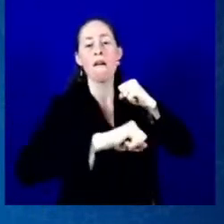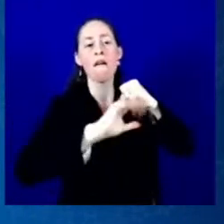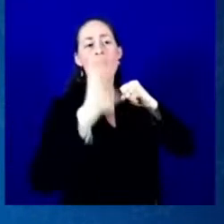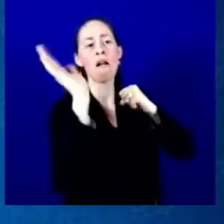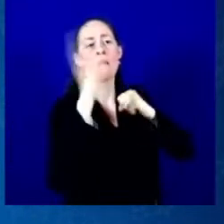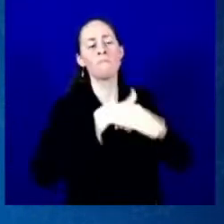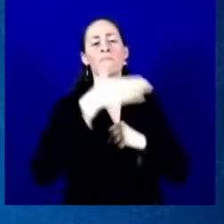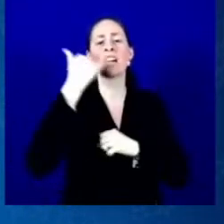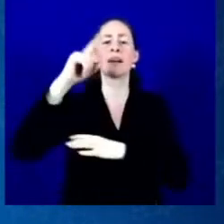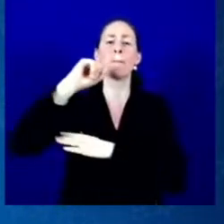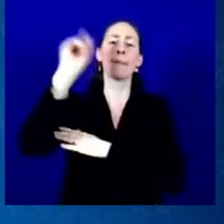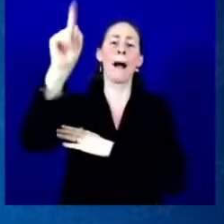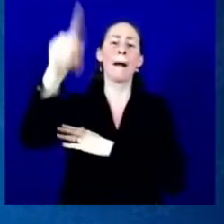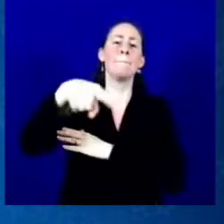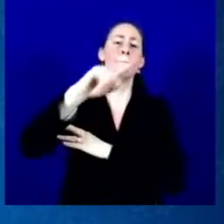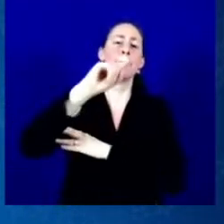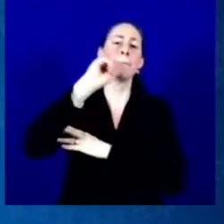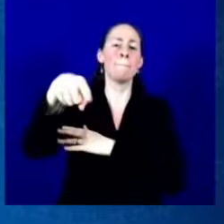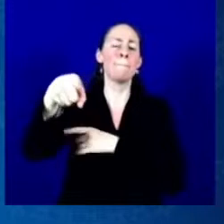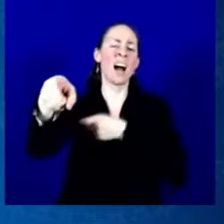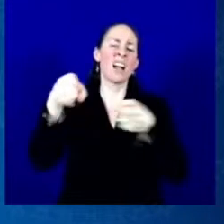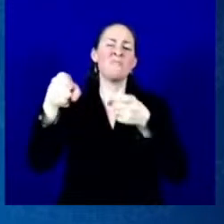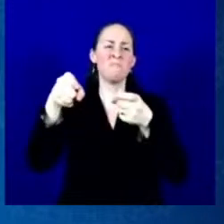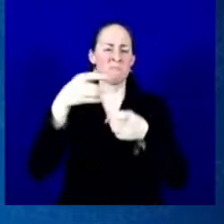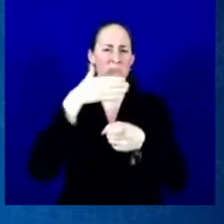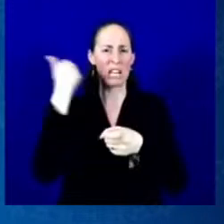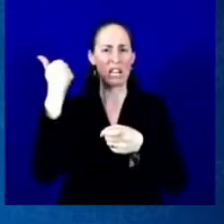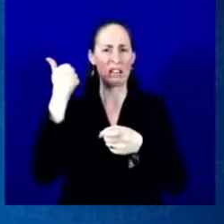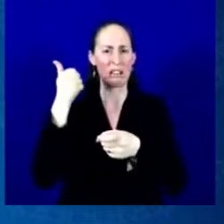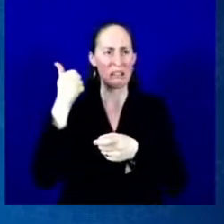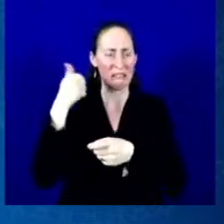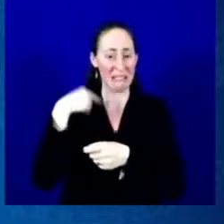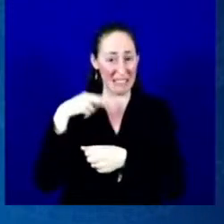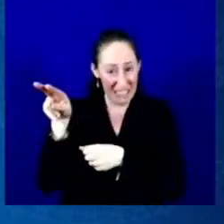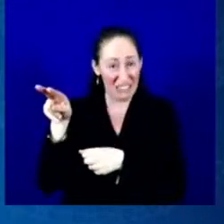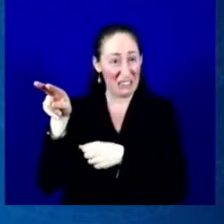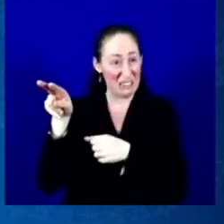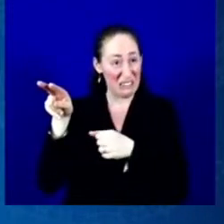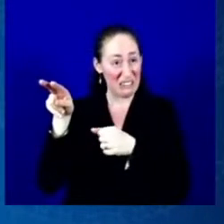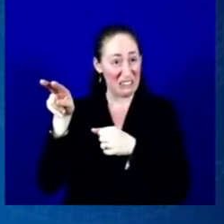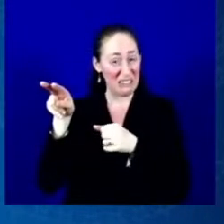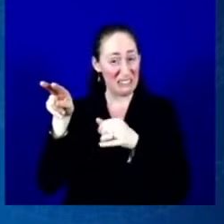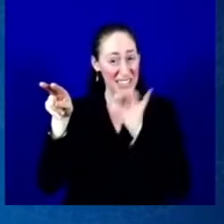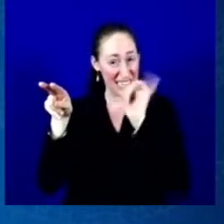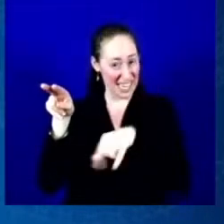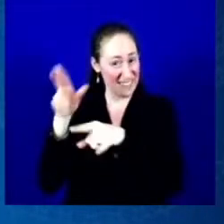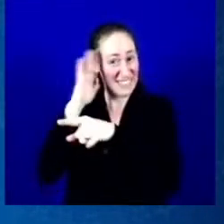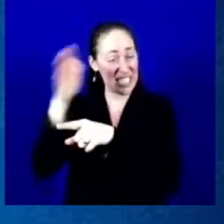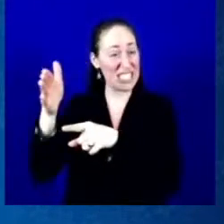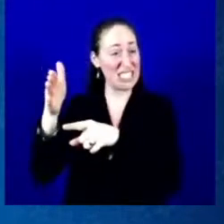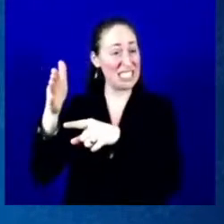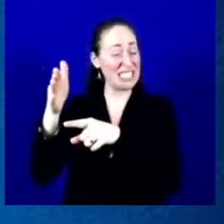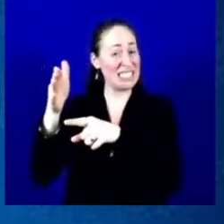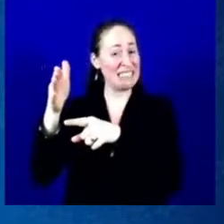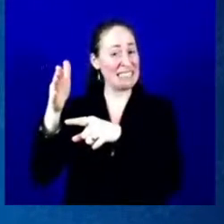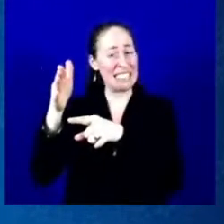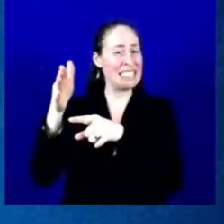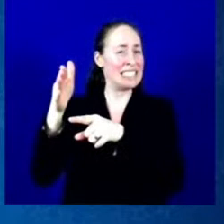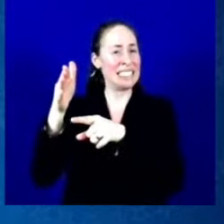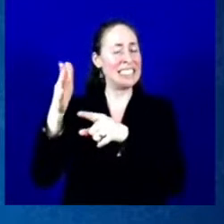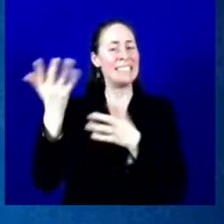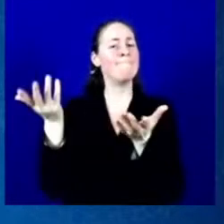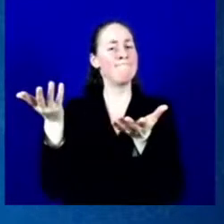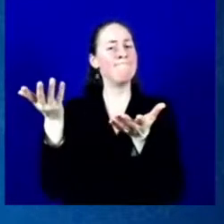To win that competition for the future, in my view, we also need to make a once-in-a-generation